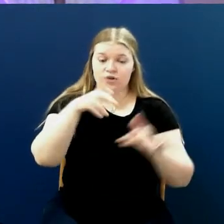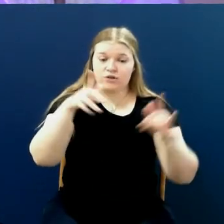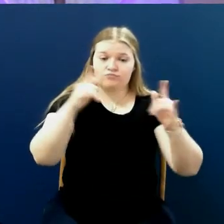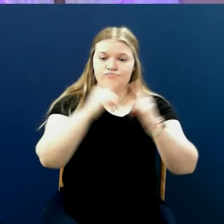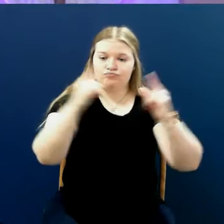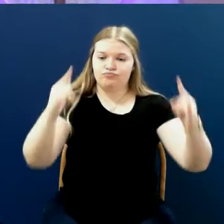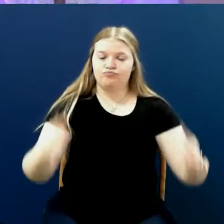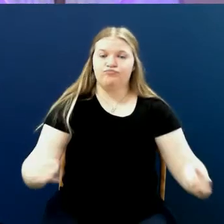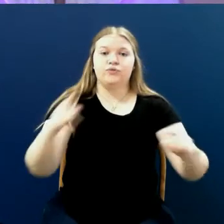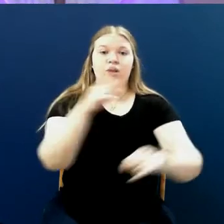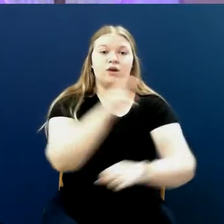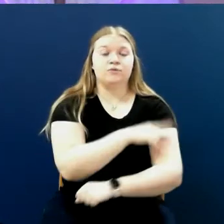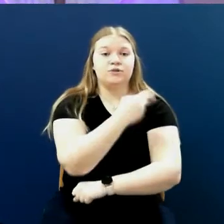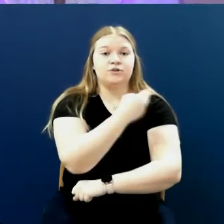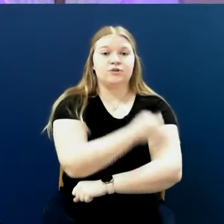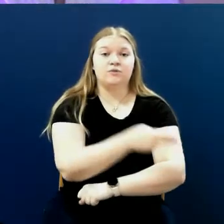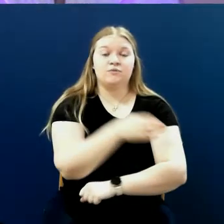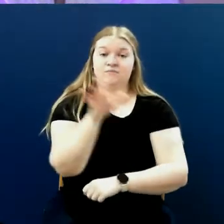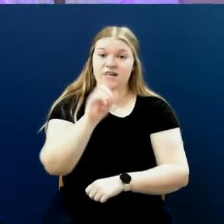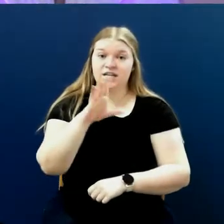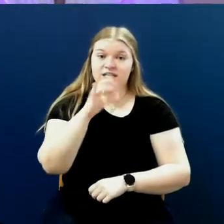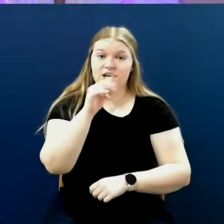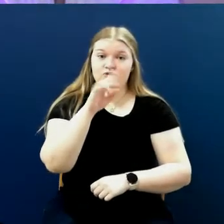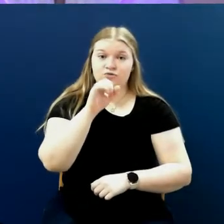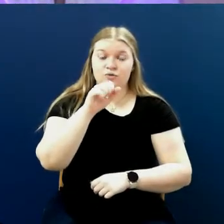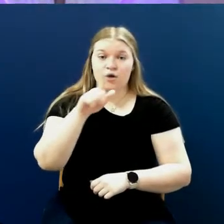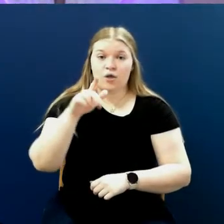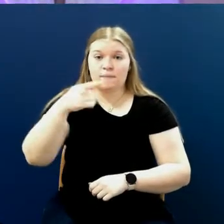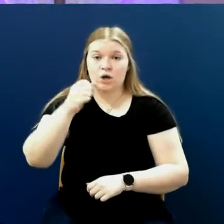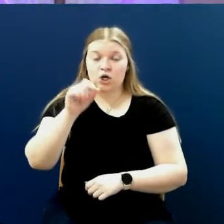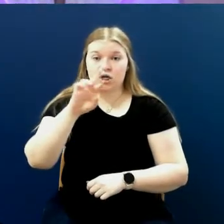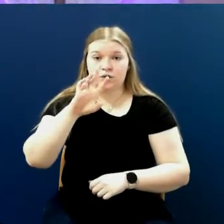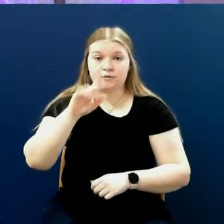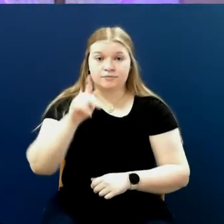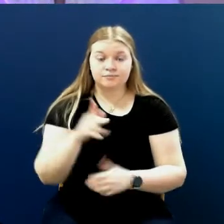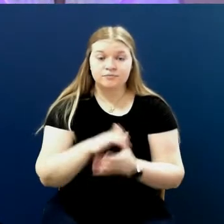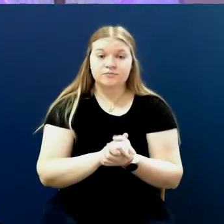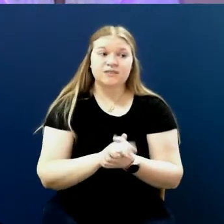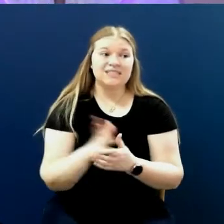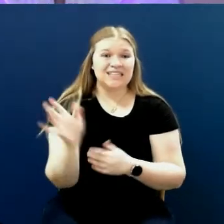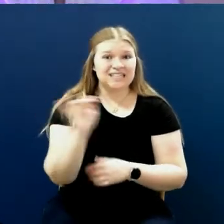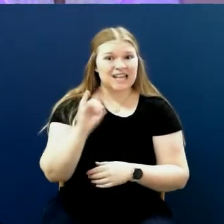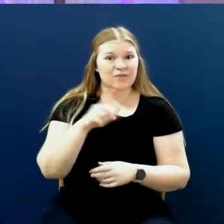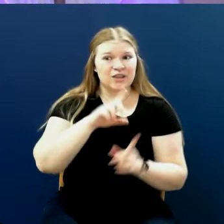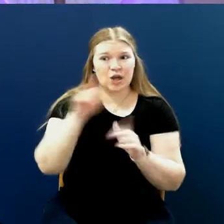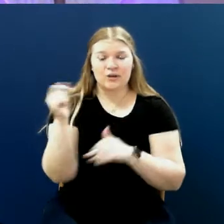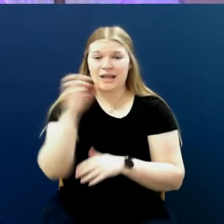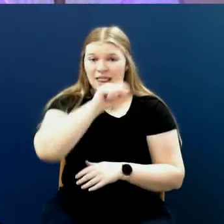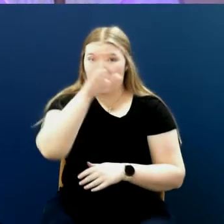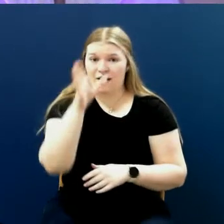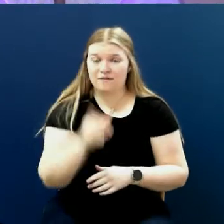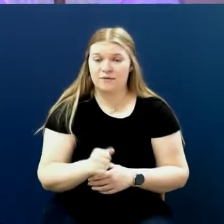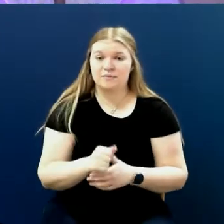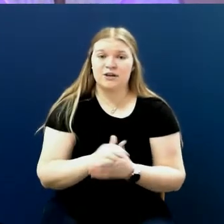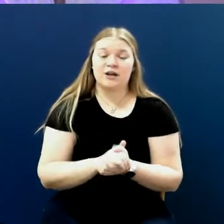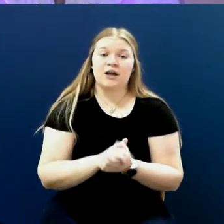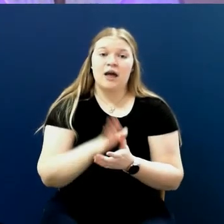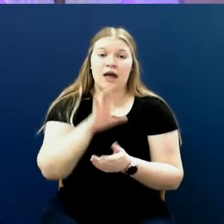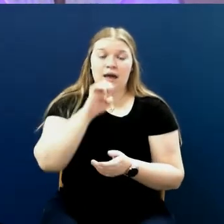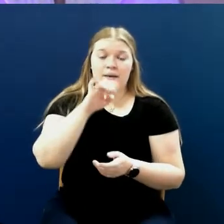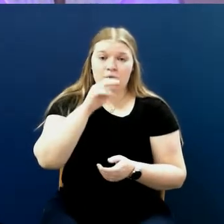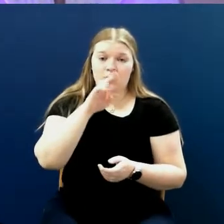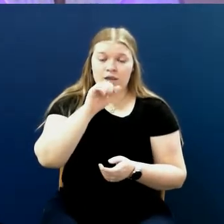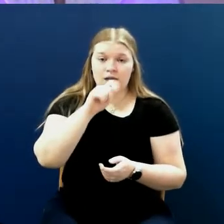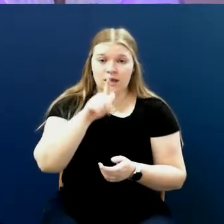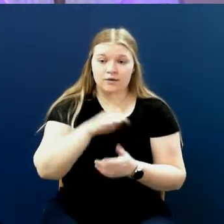Park. They set up a field hospital just like they do when they go into Africa. They did this during the Ebola crisis. They went into